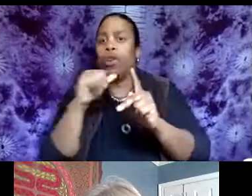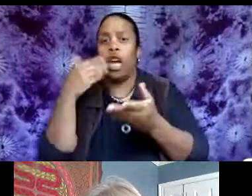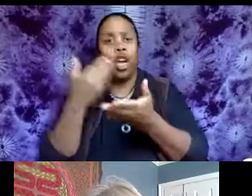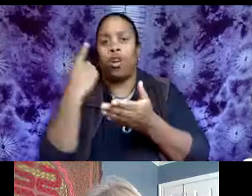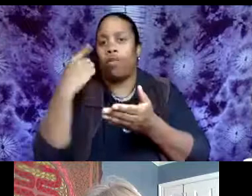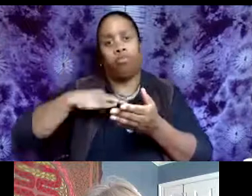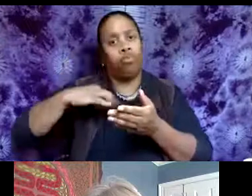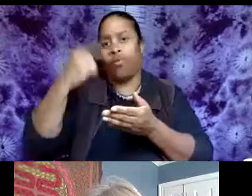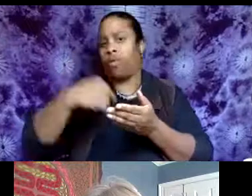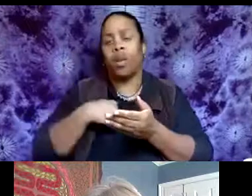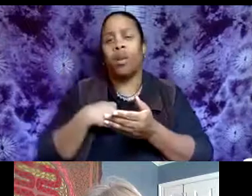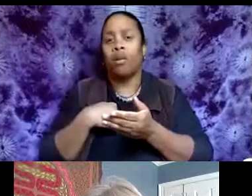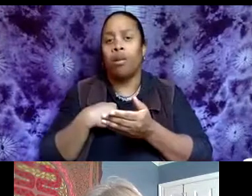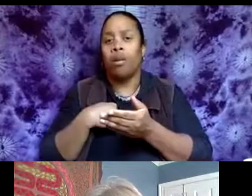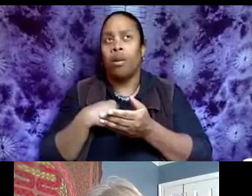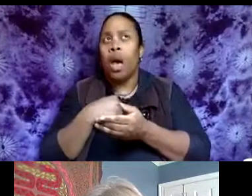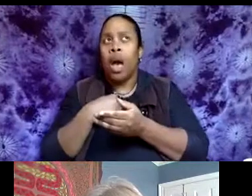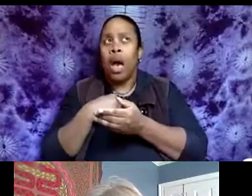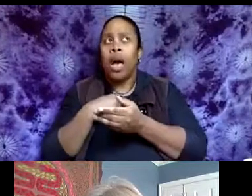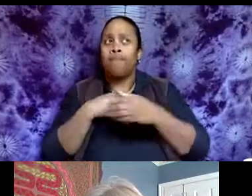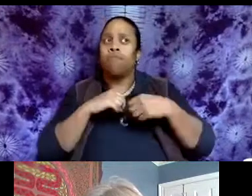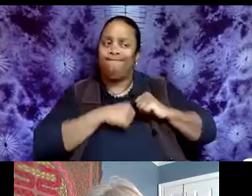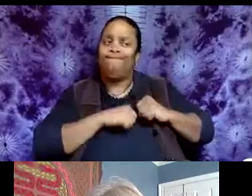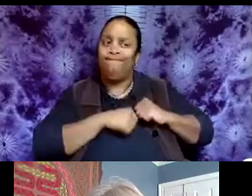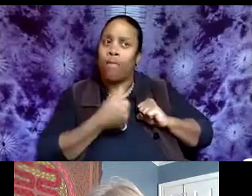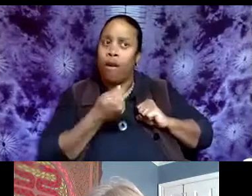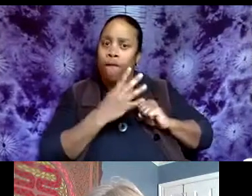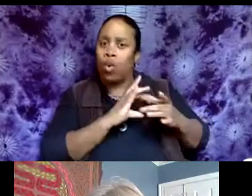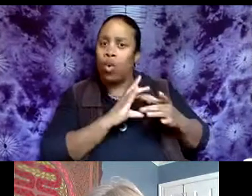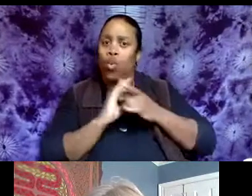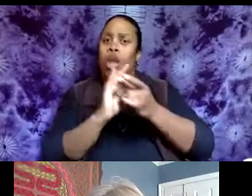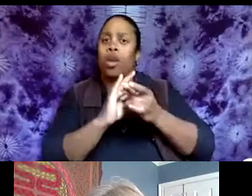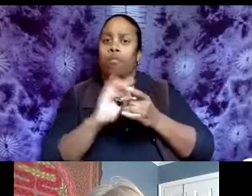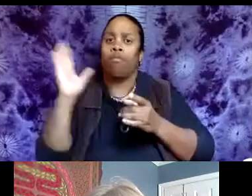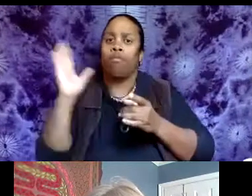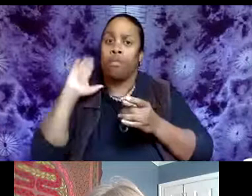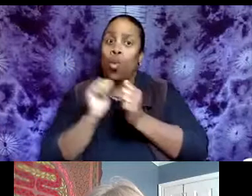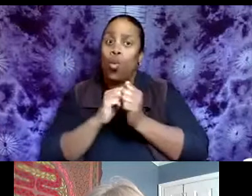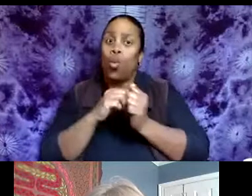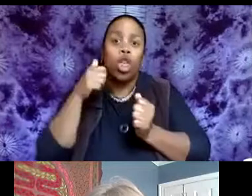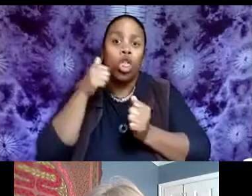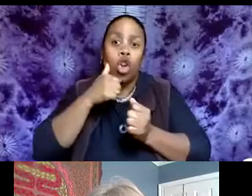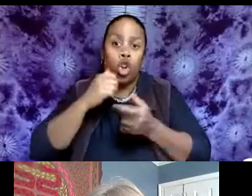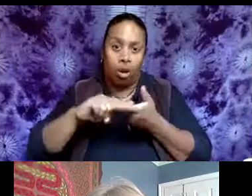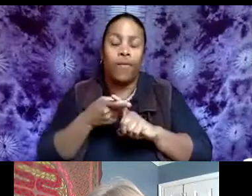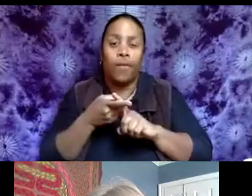I'm kind of grieving a couple of relationships with girlfriends,